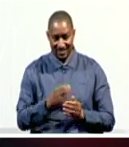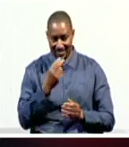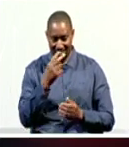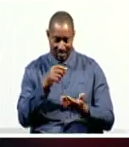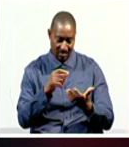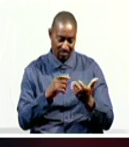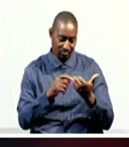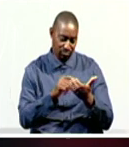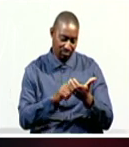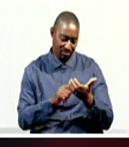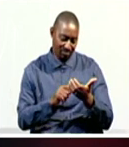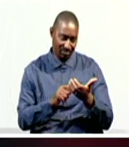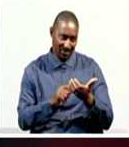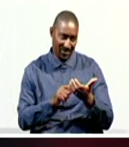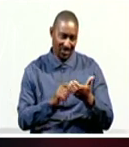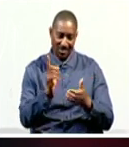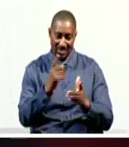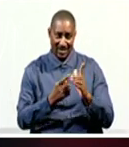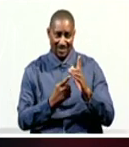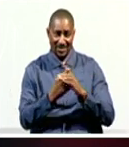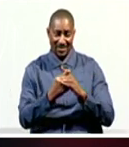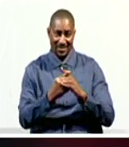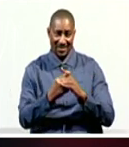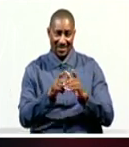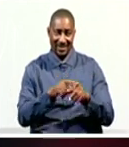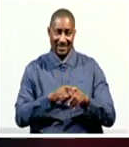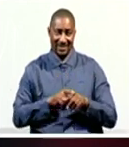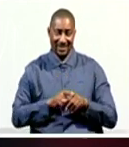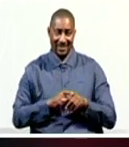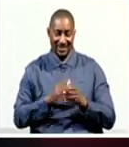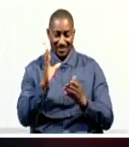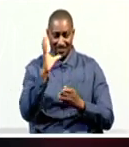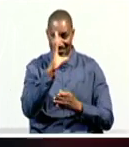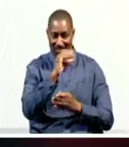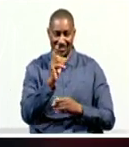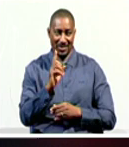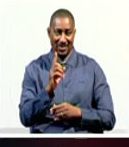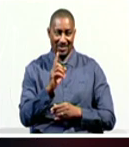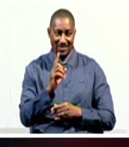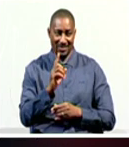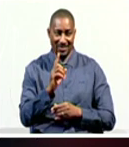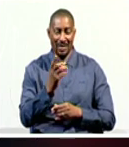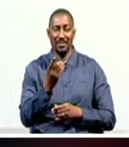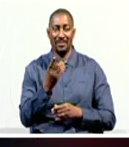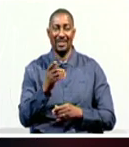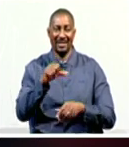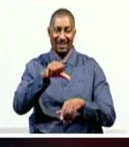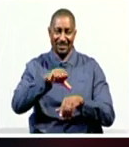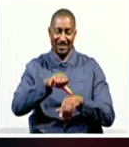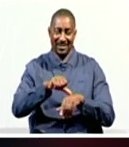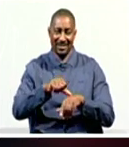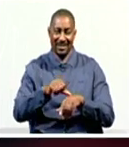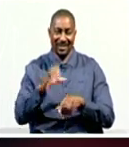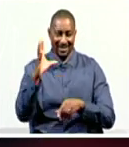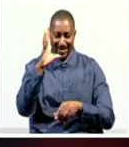just to check what has happened the previous night, what did I miss? And unfortunately, I missed the very big event, and it was there on my